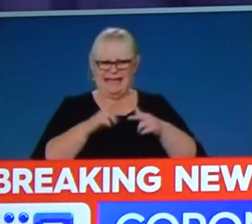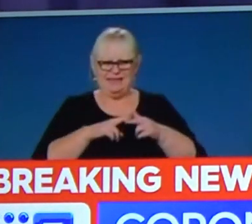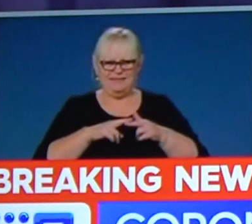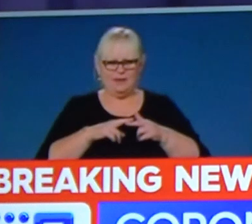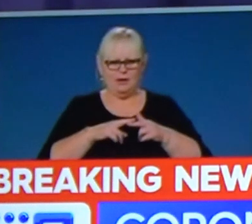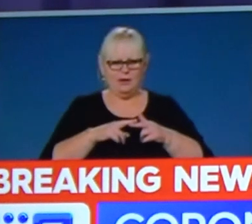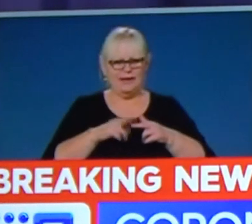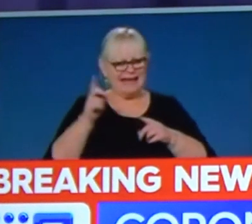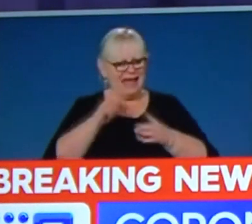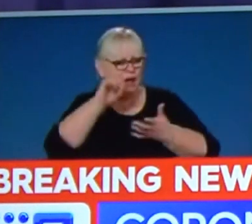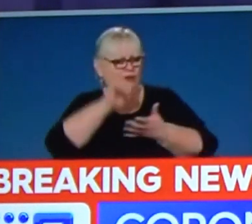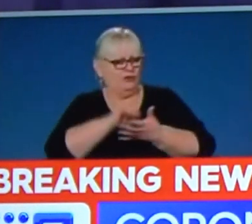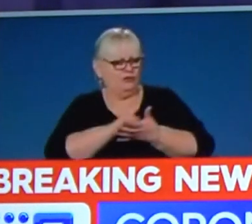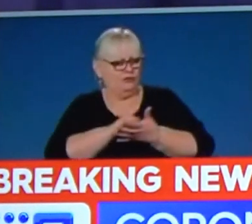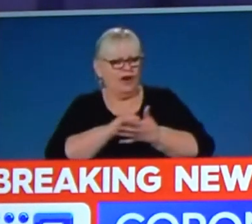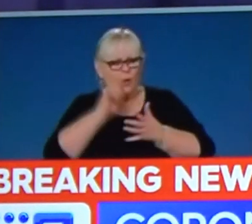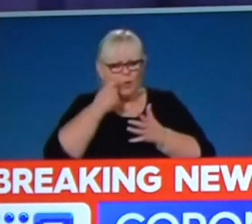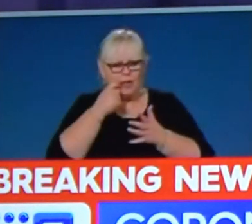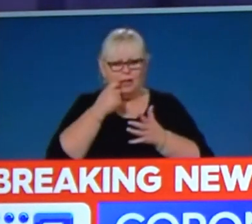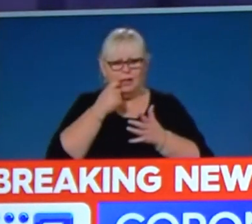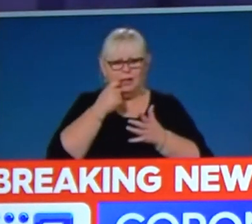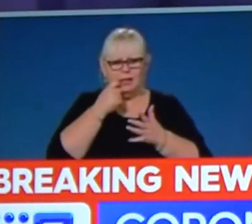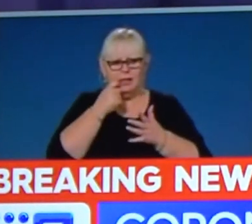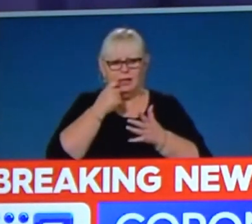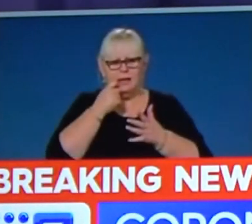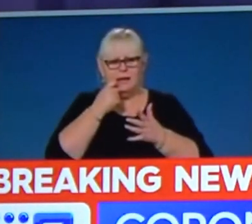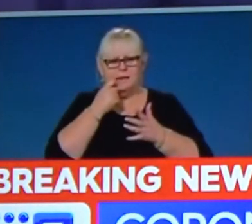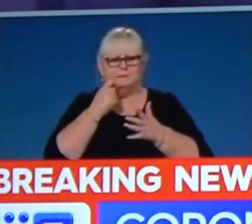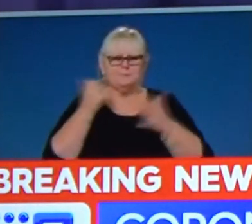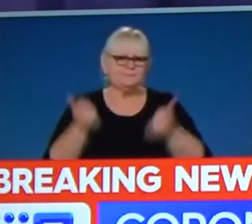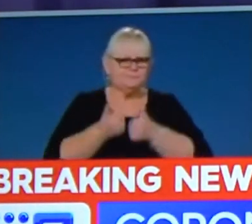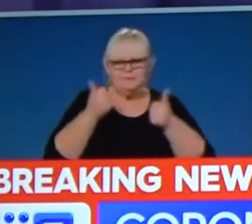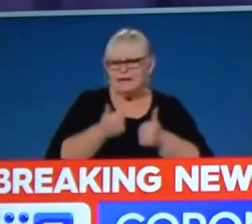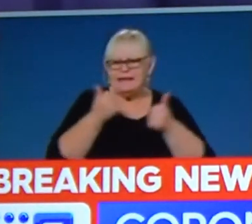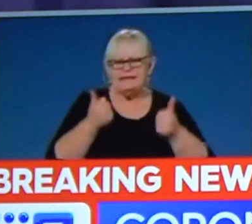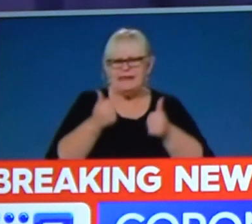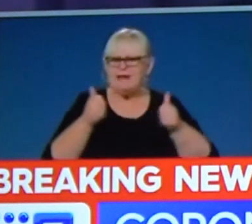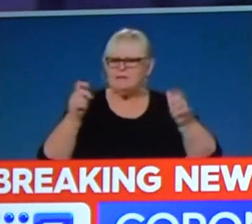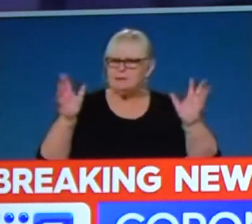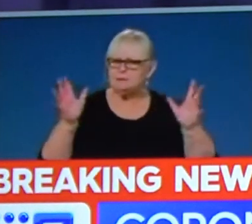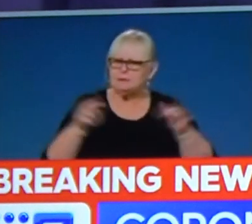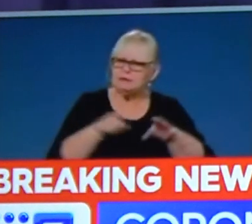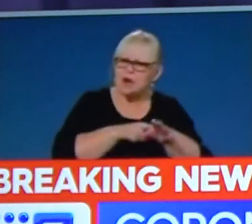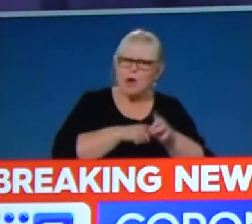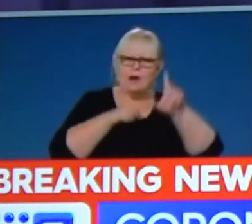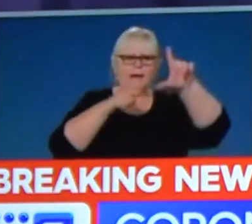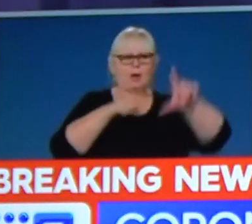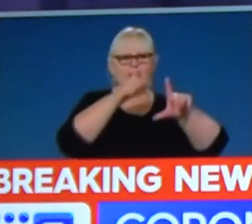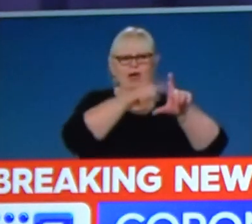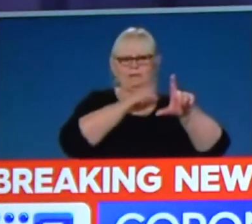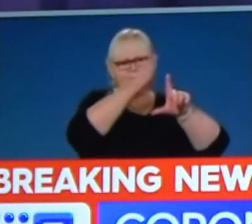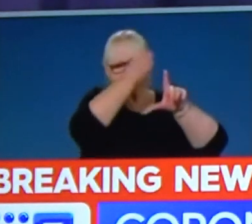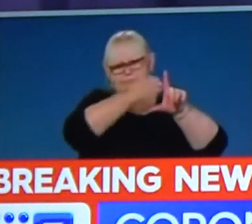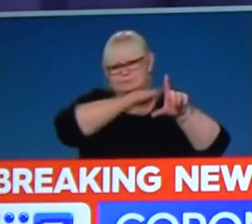in place will take the sufficient effect to bring the slope of the curve right down,